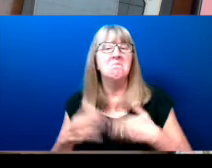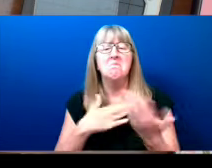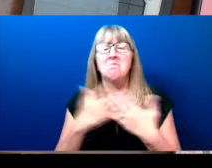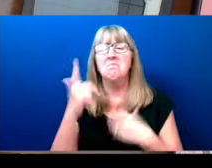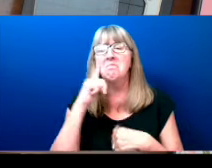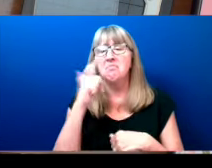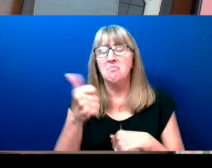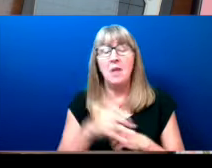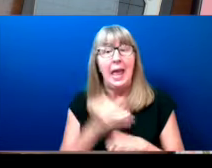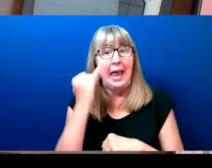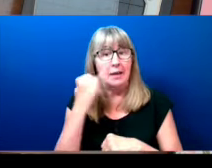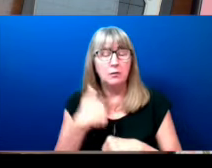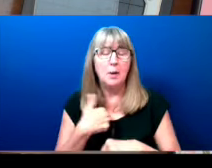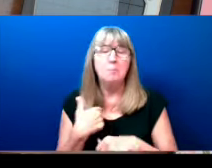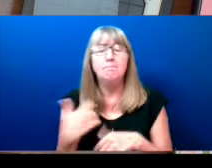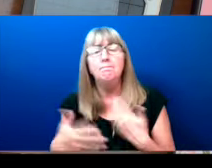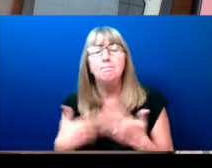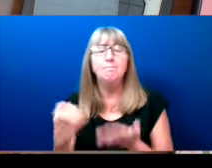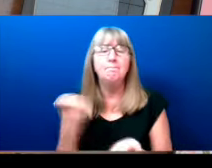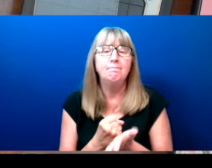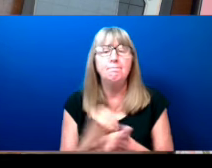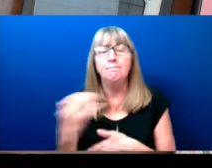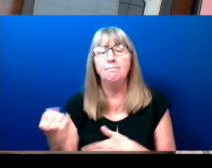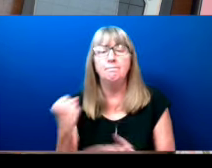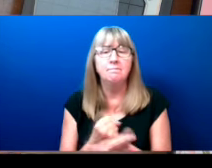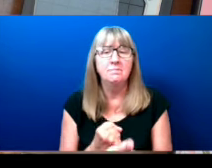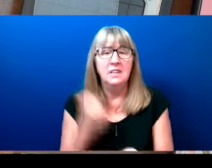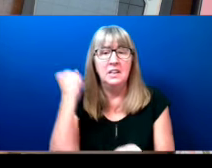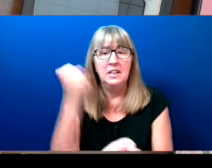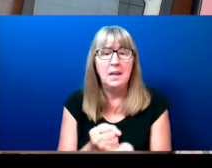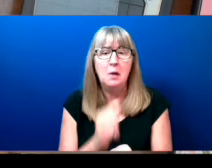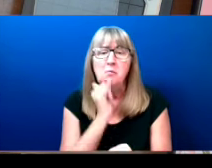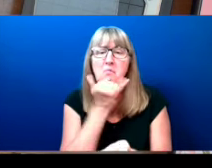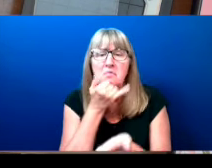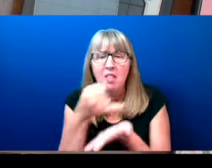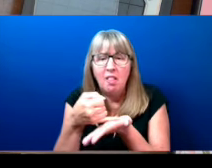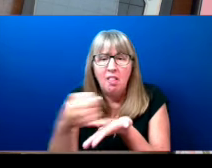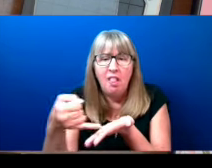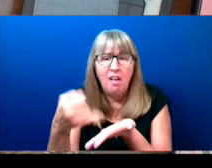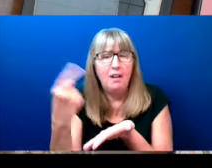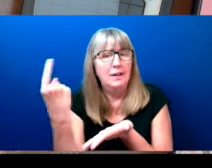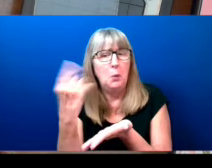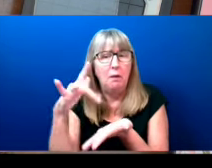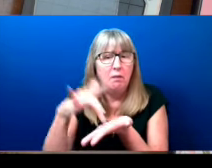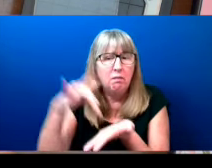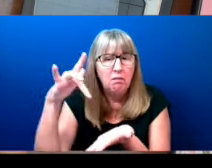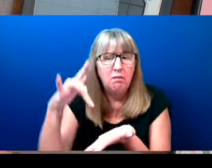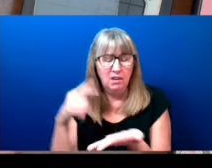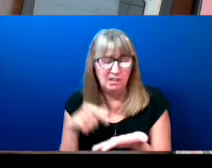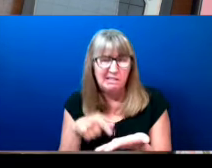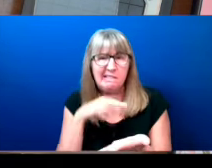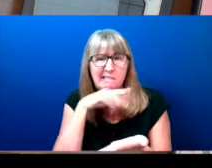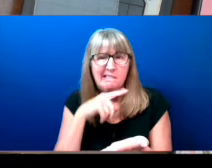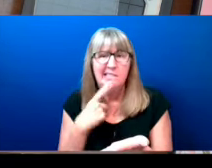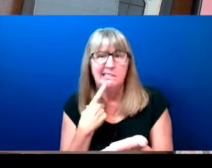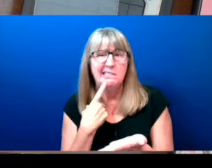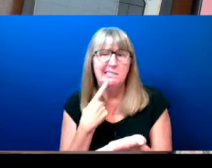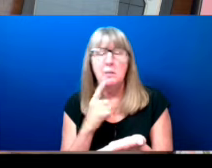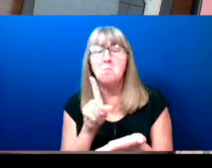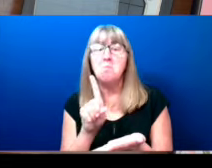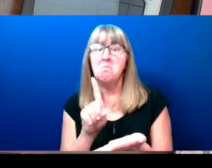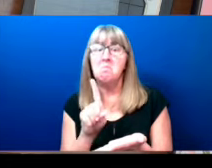like. Sometimes when I stamp, I accidentally get an extra line or a dot somewhere that's not supposed to be there. These are great to cover